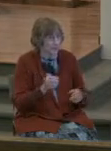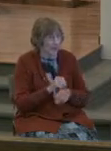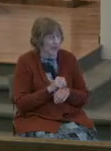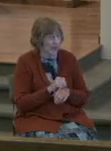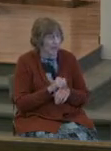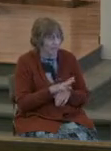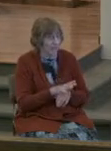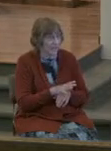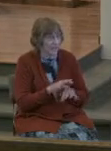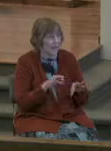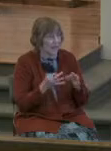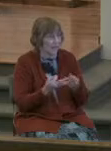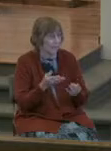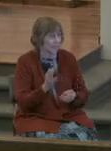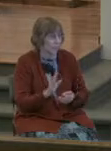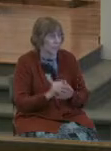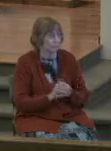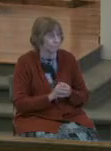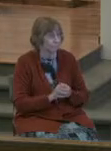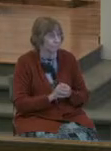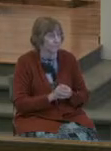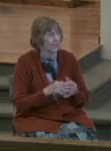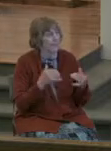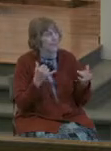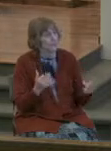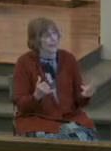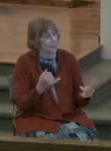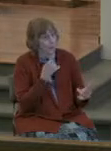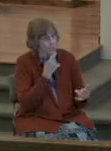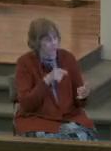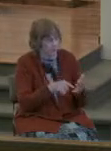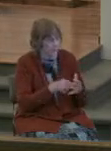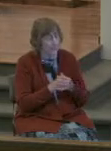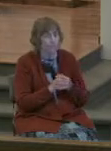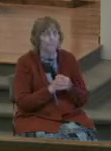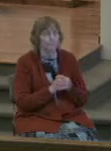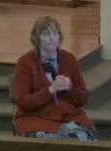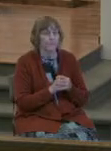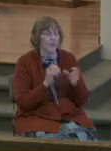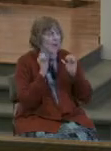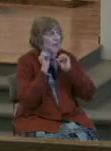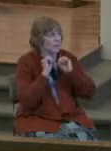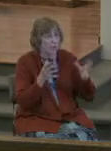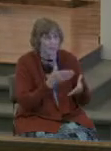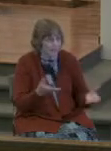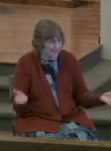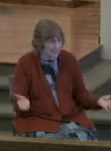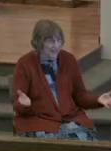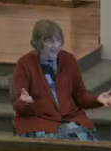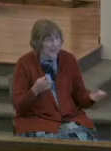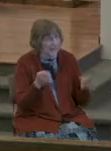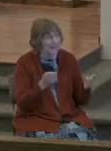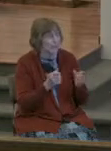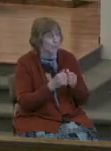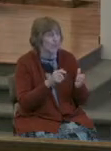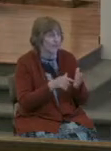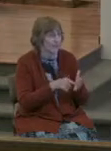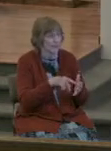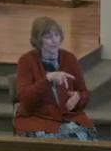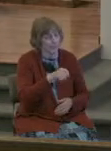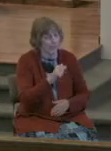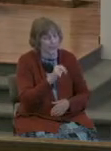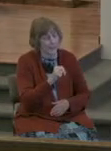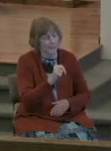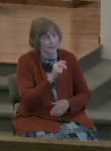affected the family of God. Now, I'll just tell you this, guys. None of these things that deal with this pandemic should